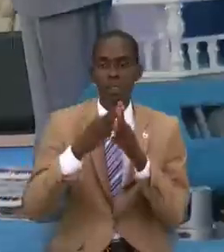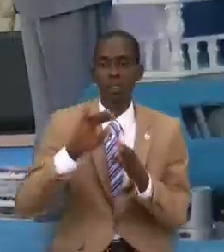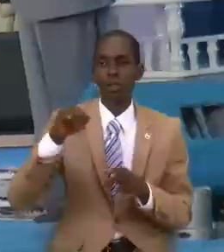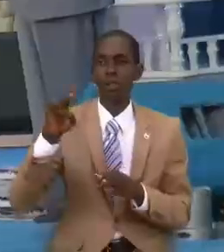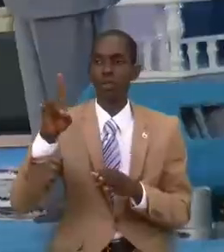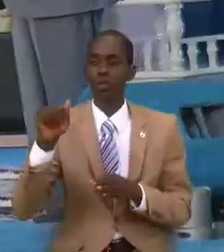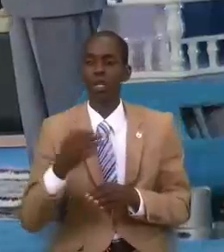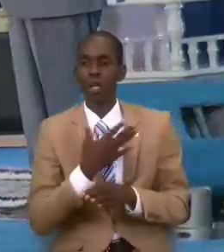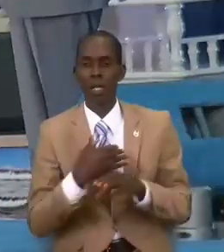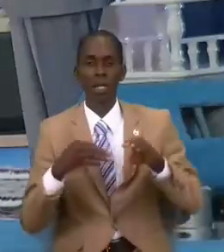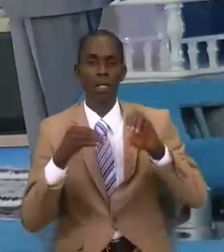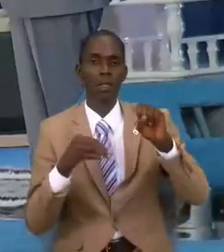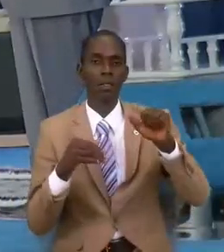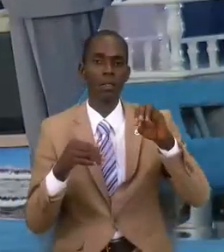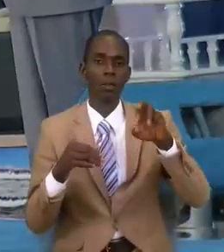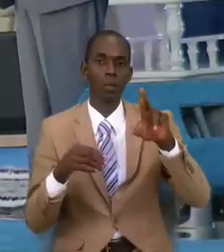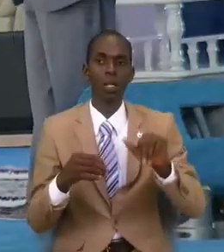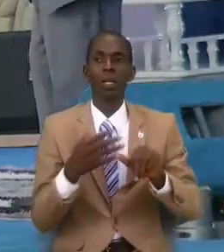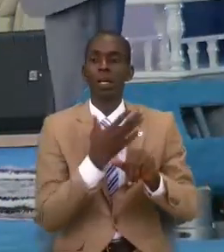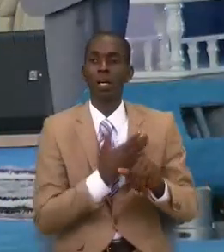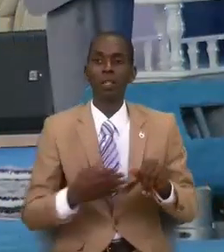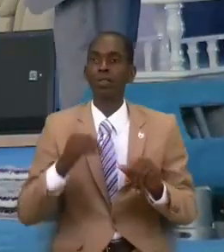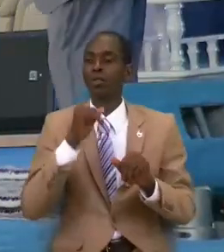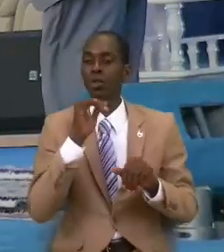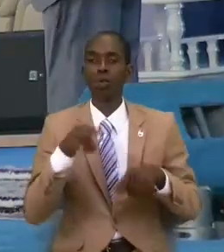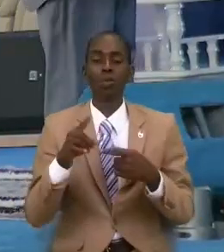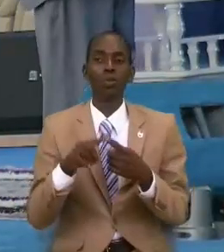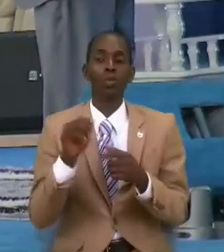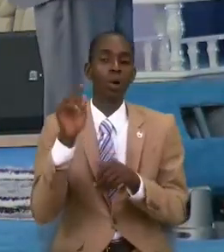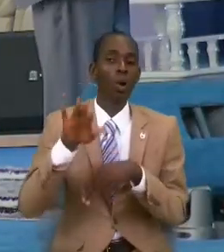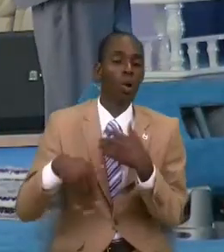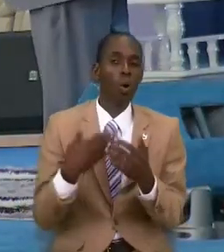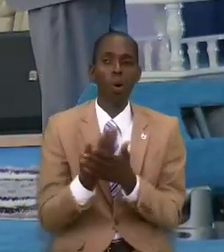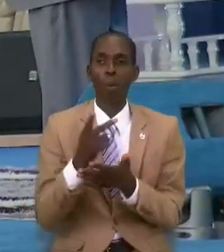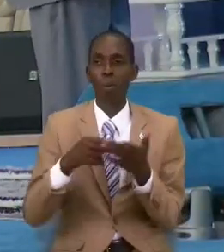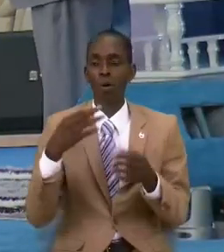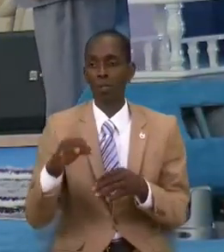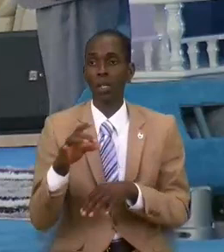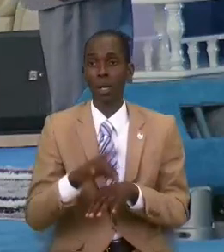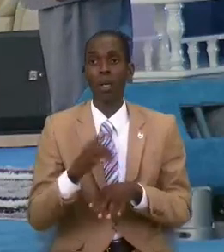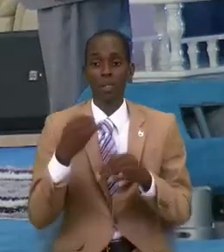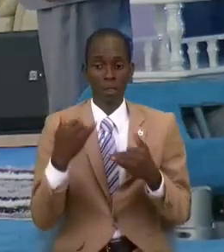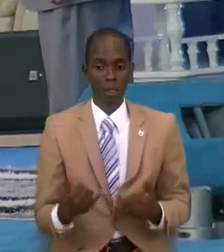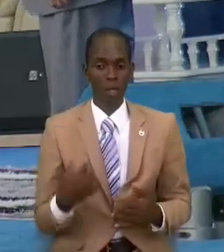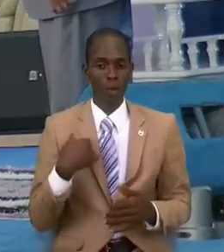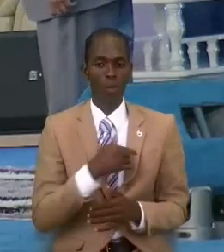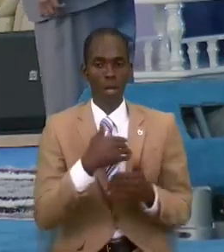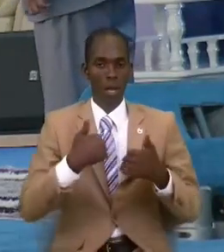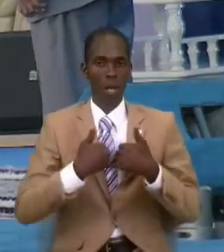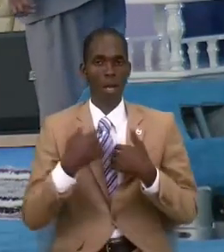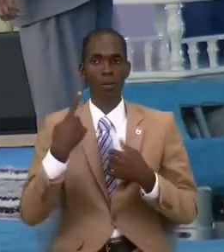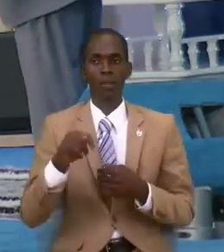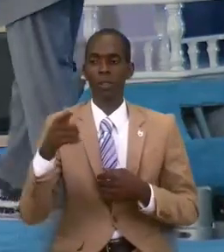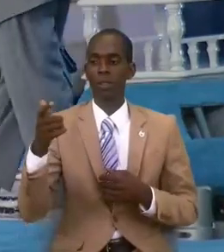the Gentiles, but now we have the Gentile world. And God said that he has given Christ not just for a covenant to